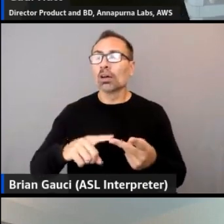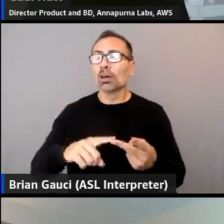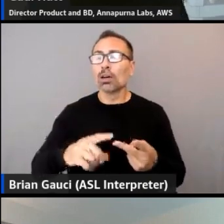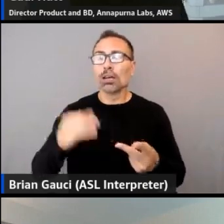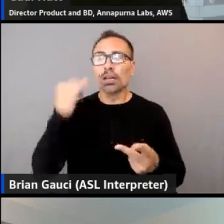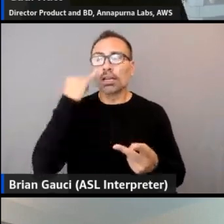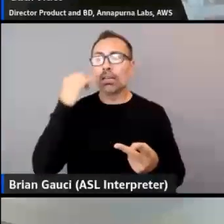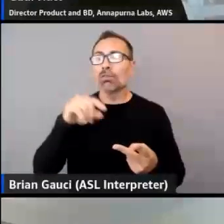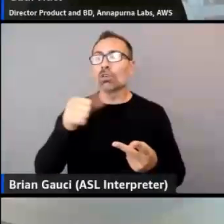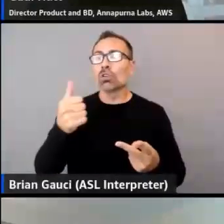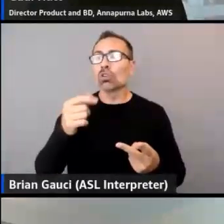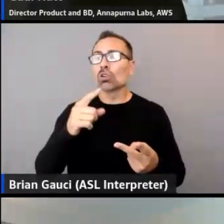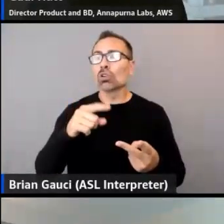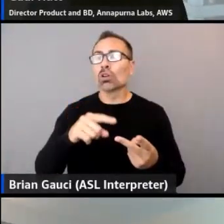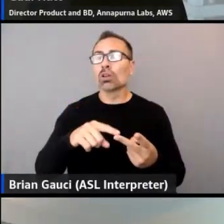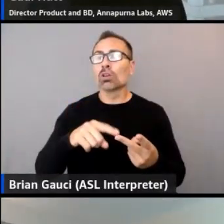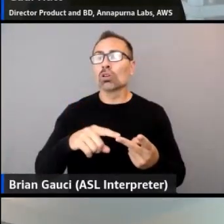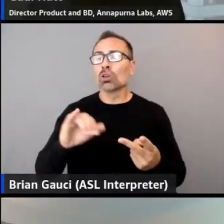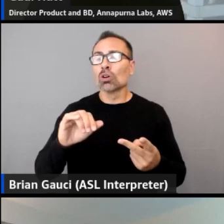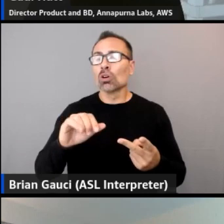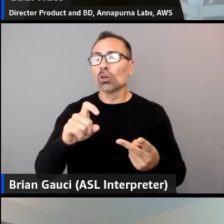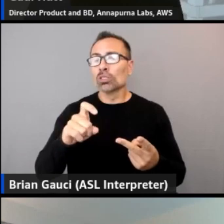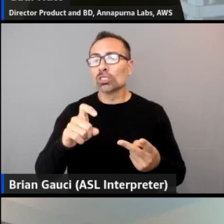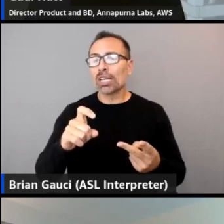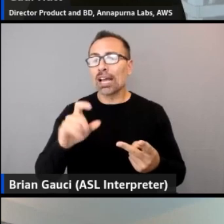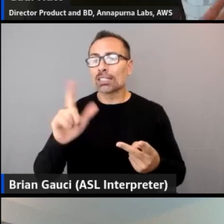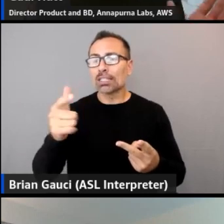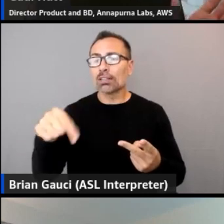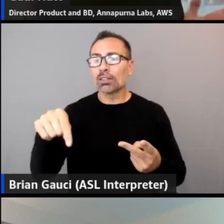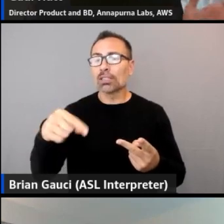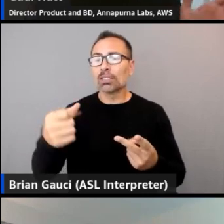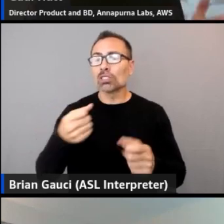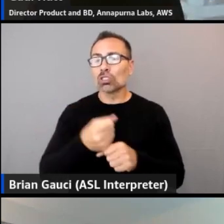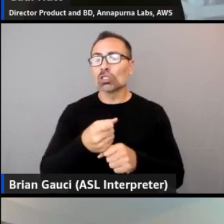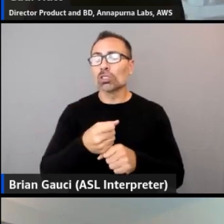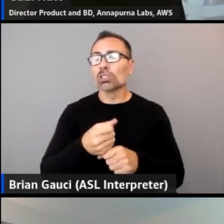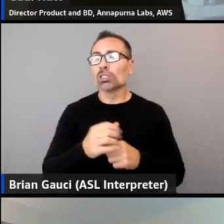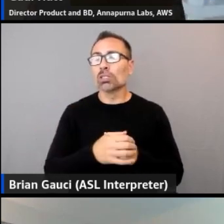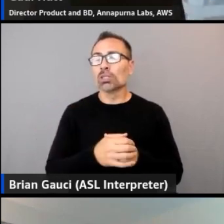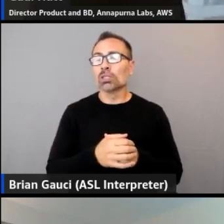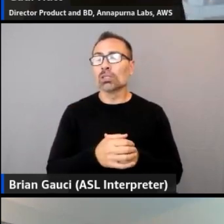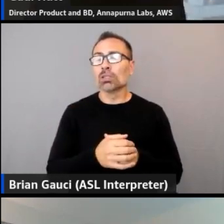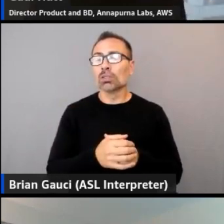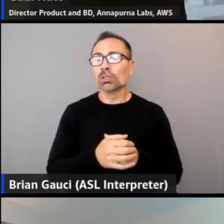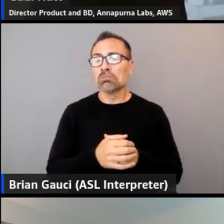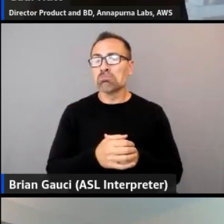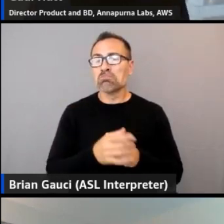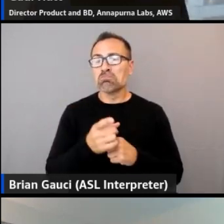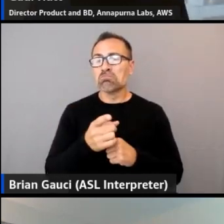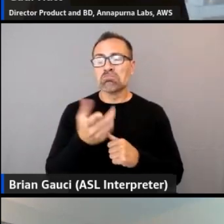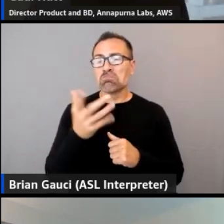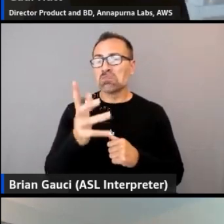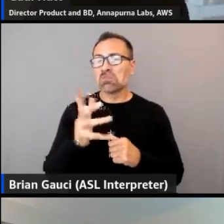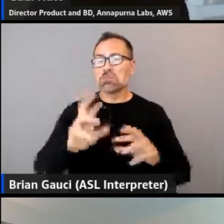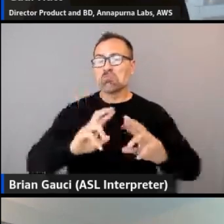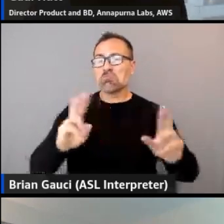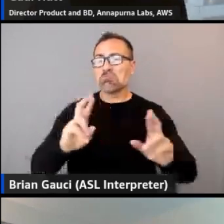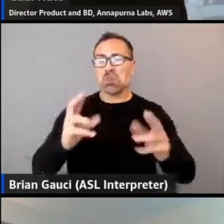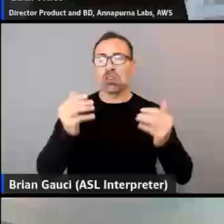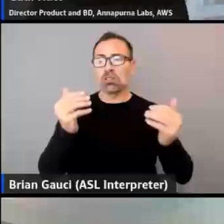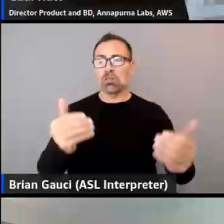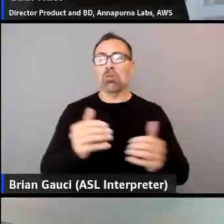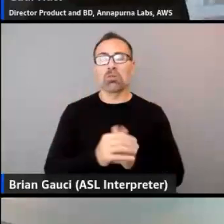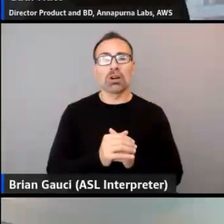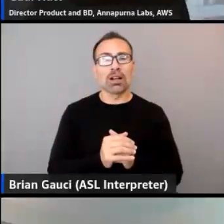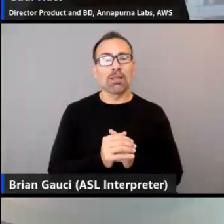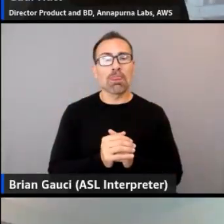TensorFlow, and we have JAX coming up later this year, then you are 95% good to go. There is an SDK, the